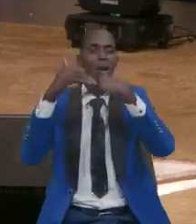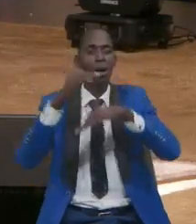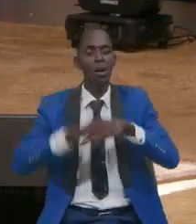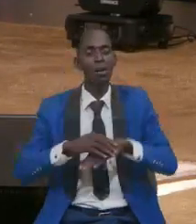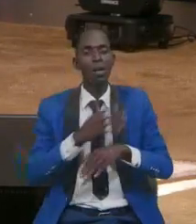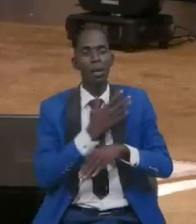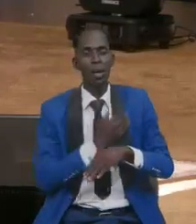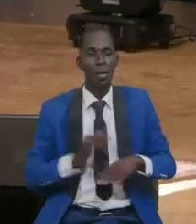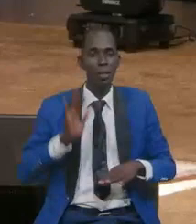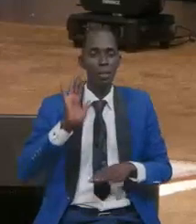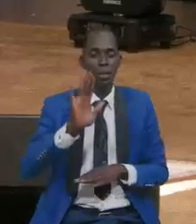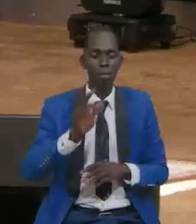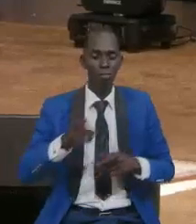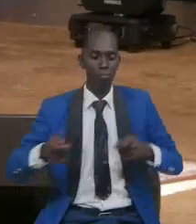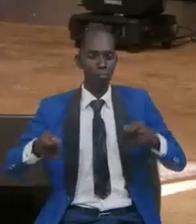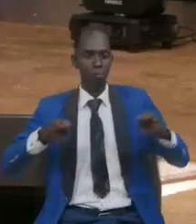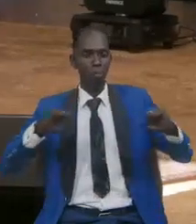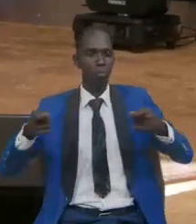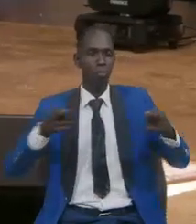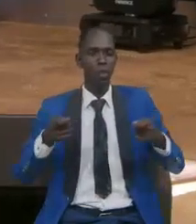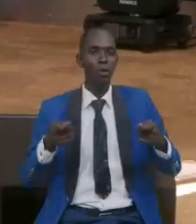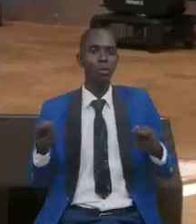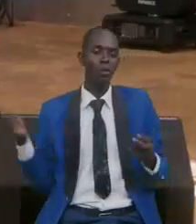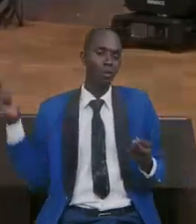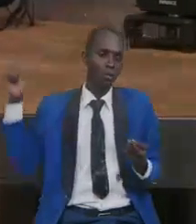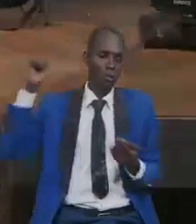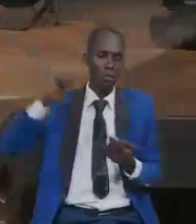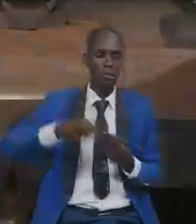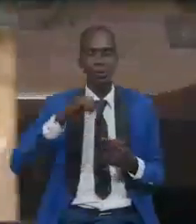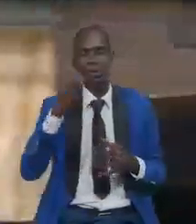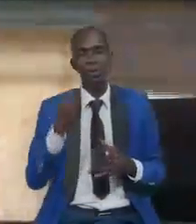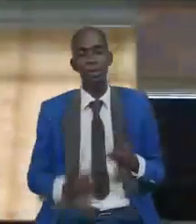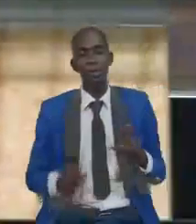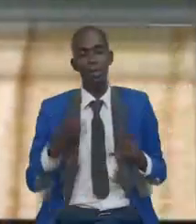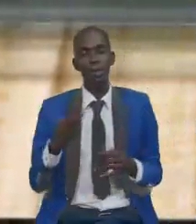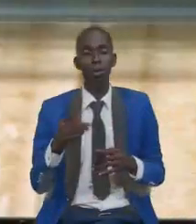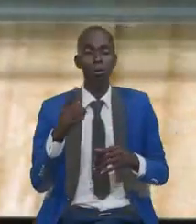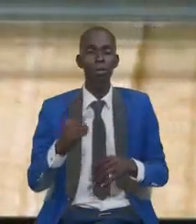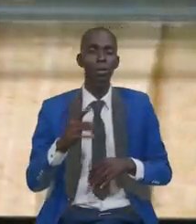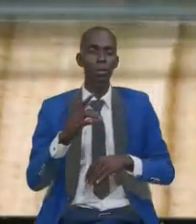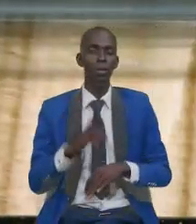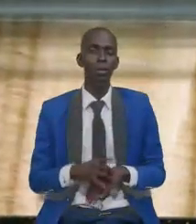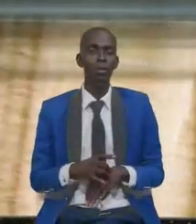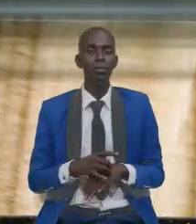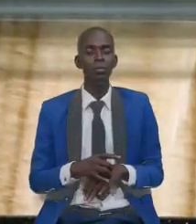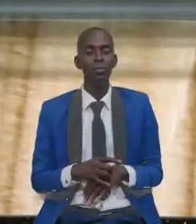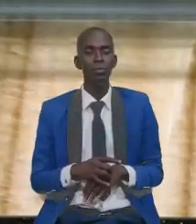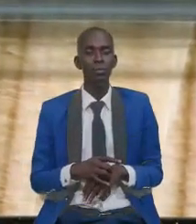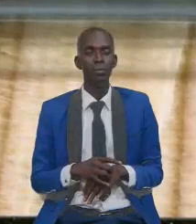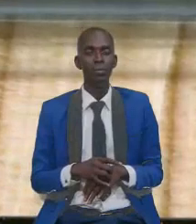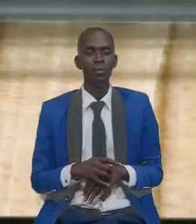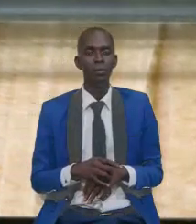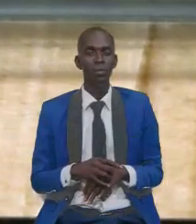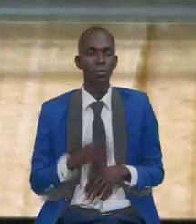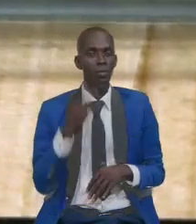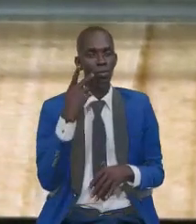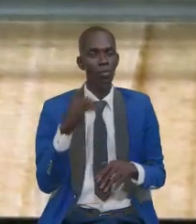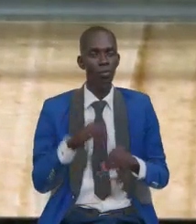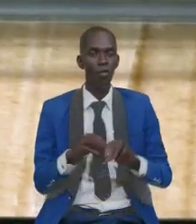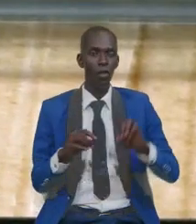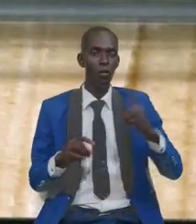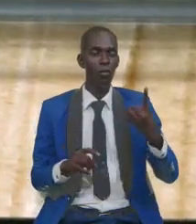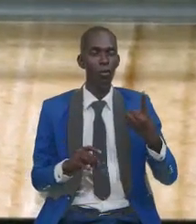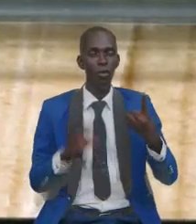thy dominion to the ends of the earth. And we're looking at 1 Corinthians